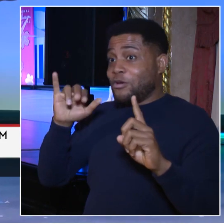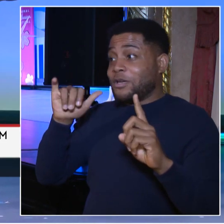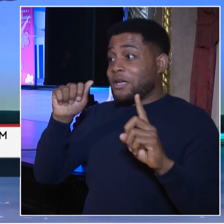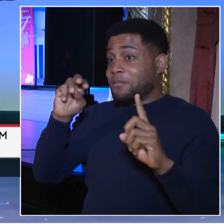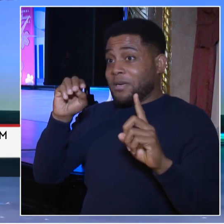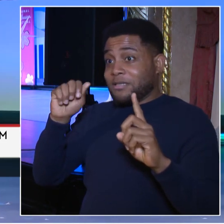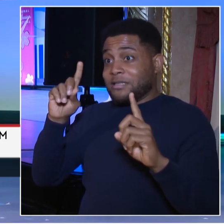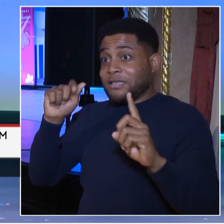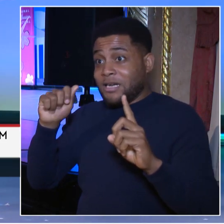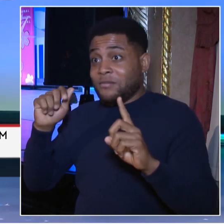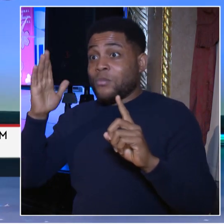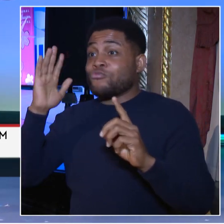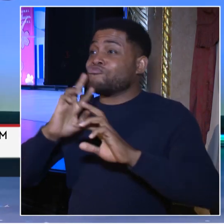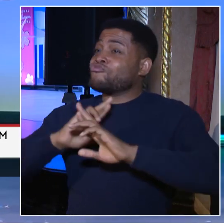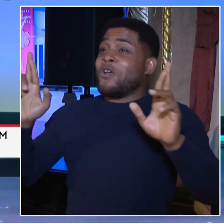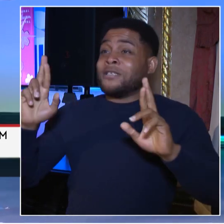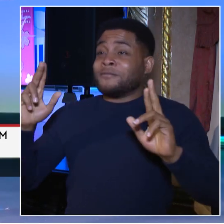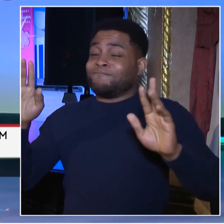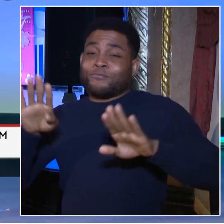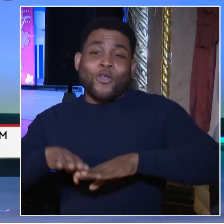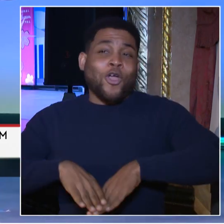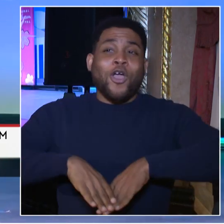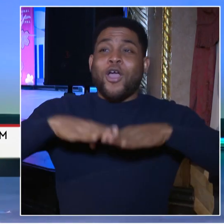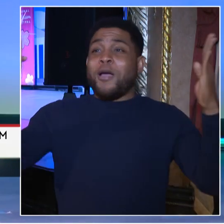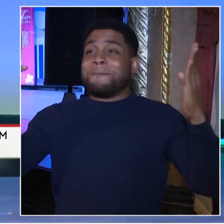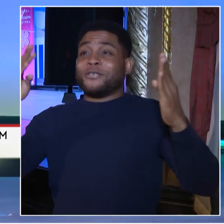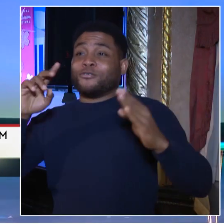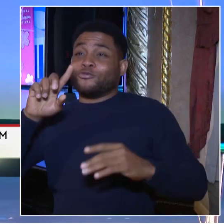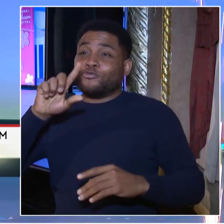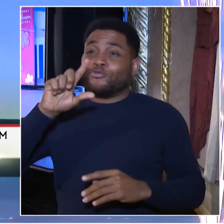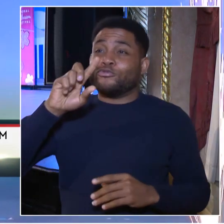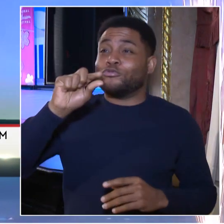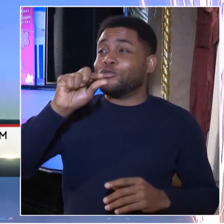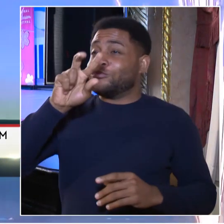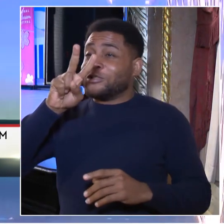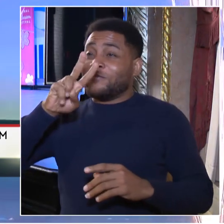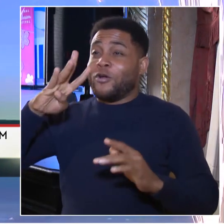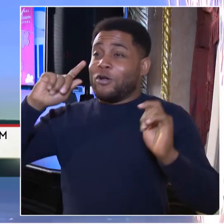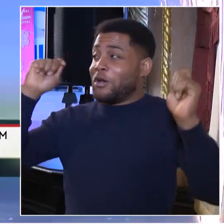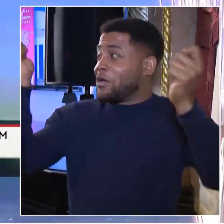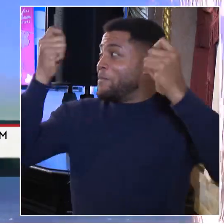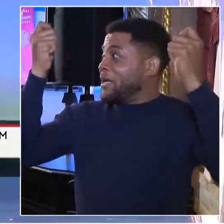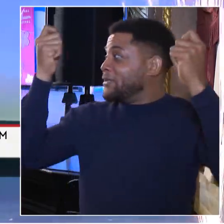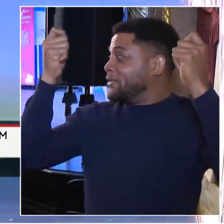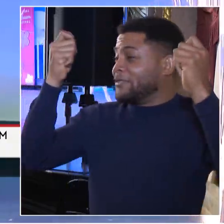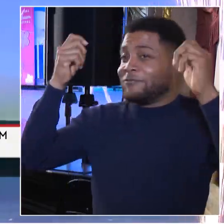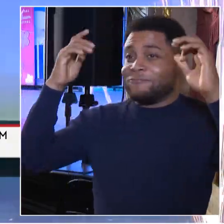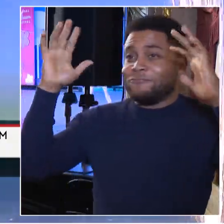2024 National Cherry Blossom Festival.